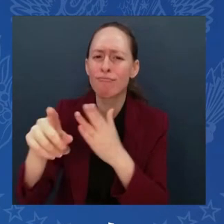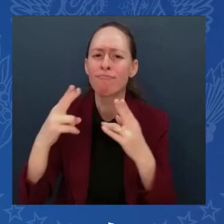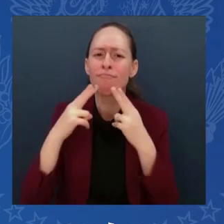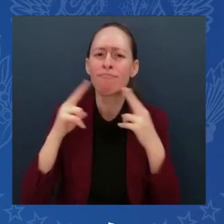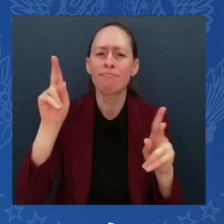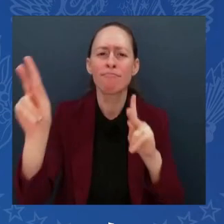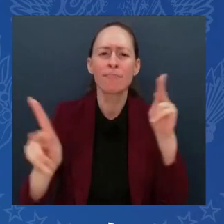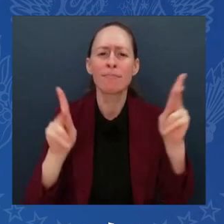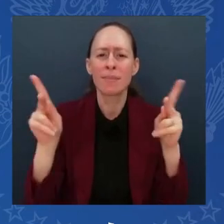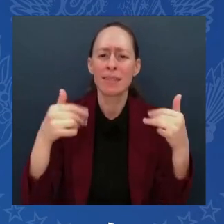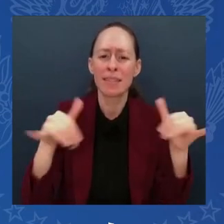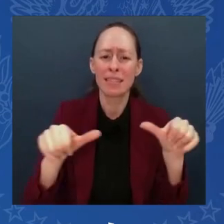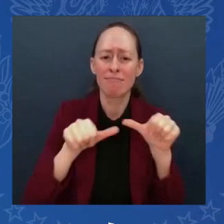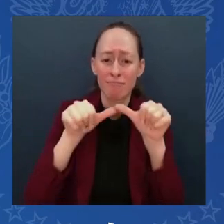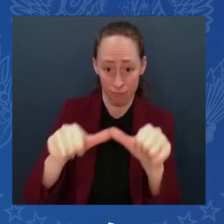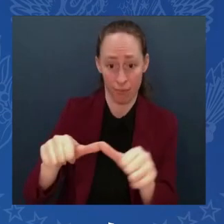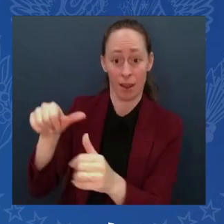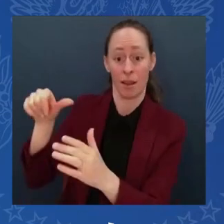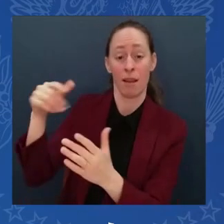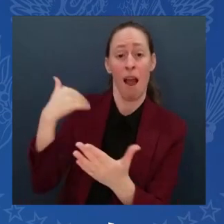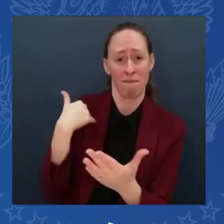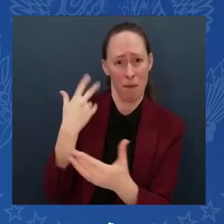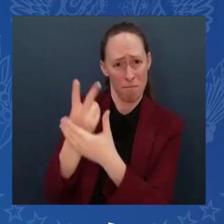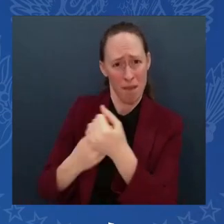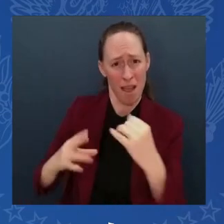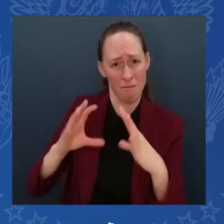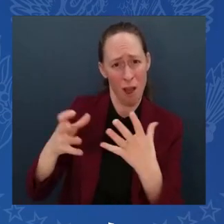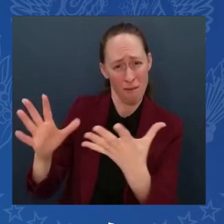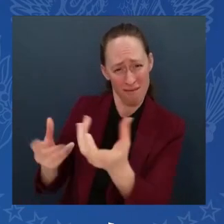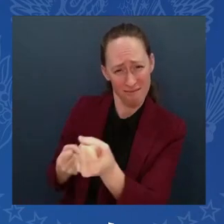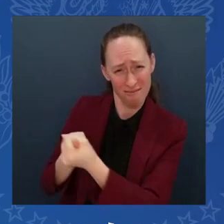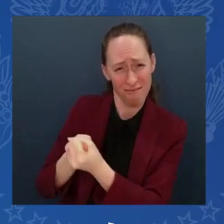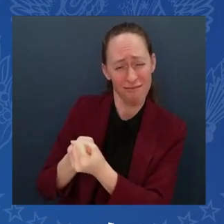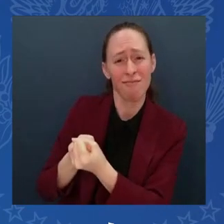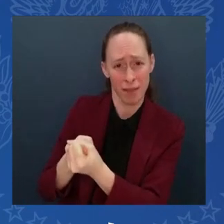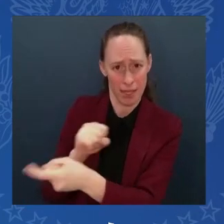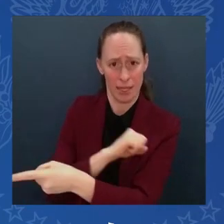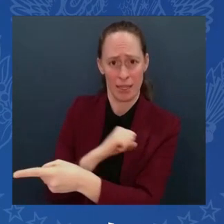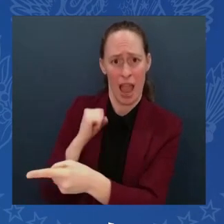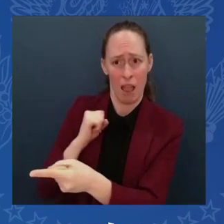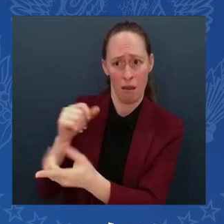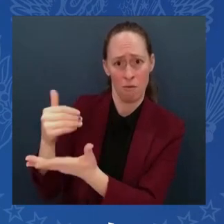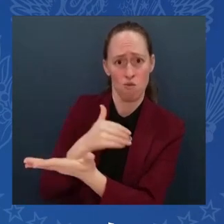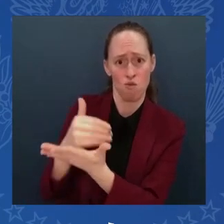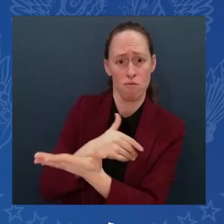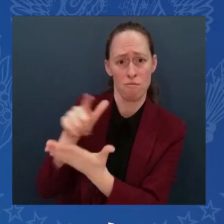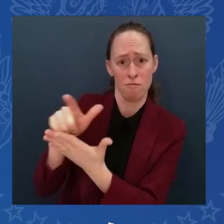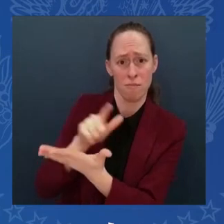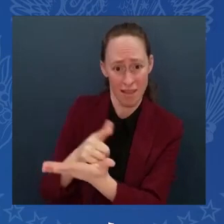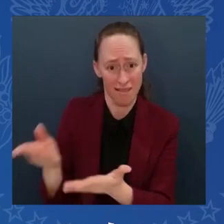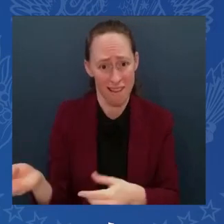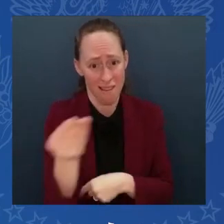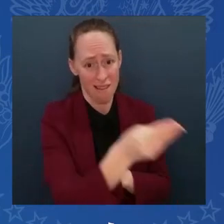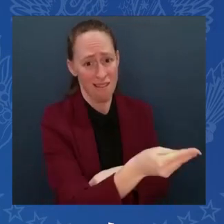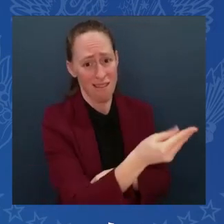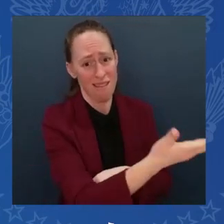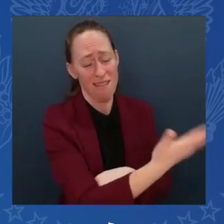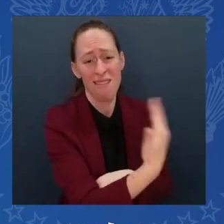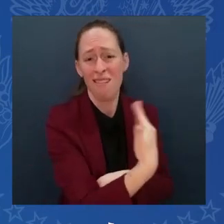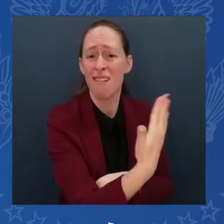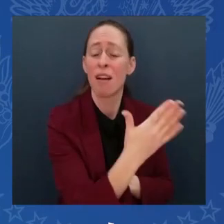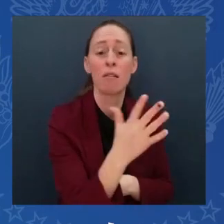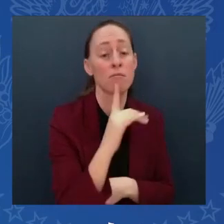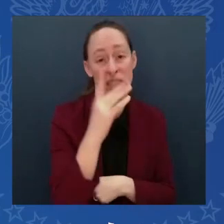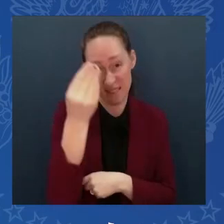fund Ukraine. Now, as I've said before, and I mean this in a literal sense, history's watching. History is watching the